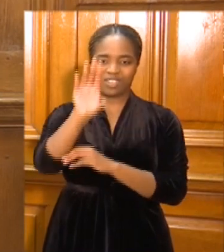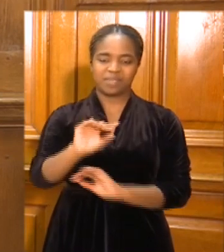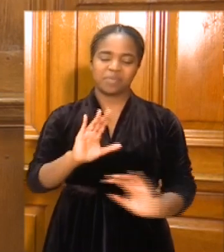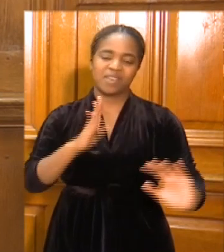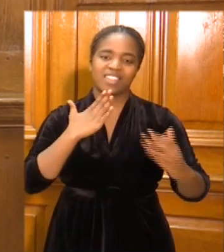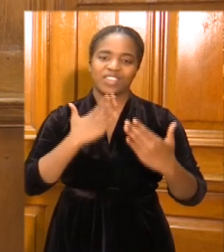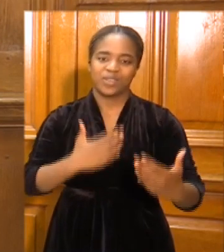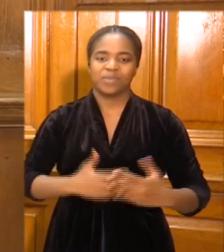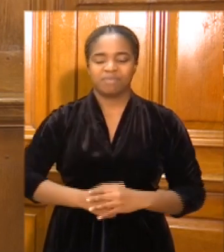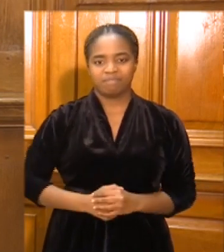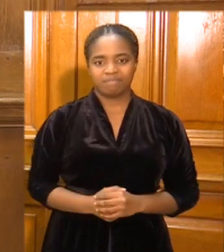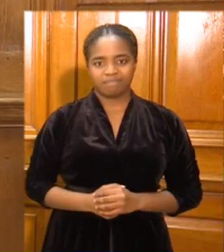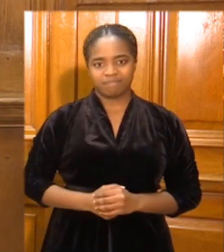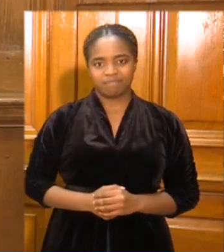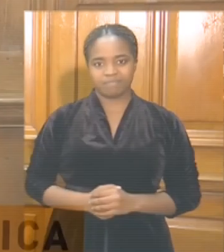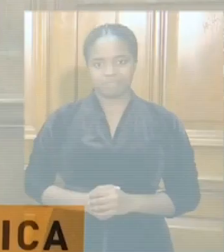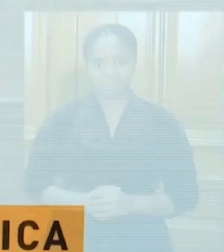thank you.